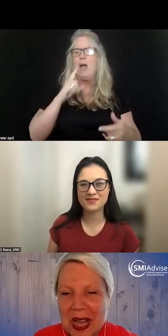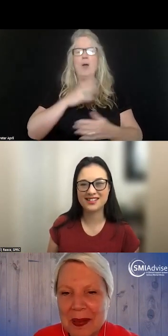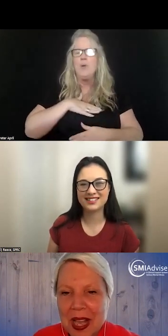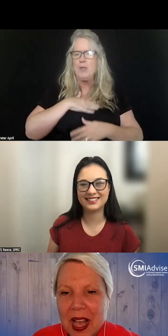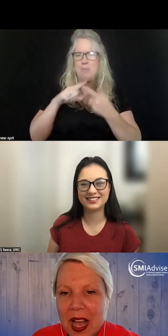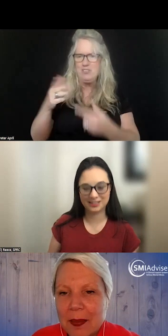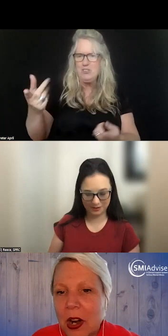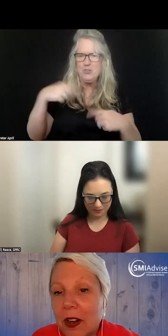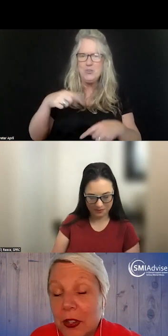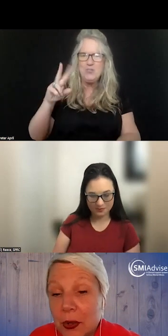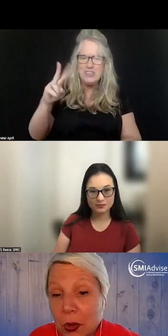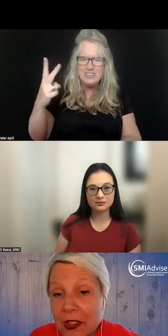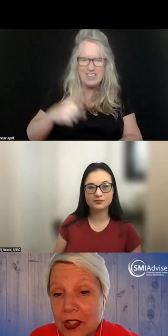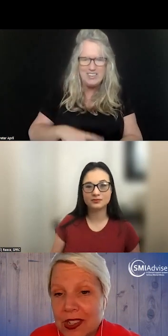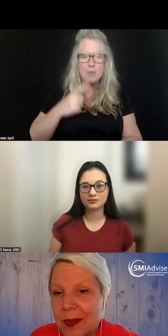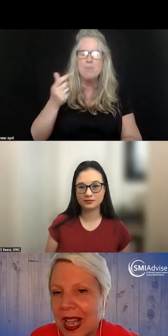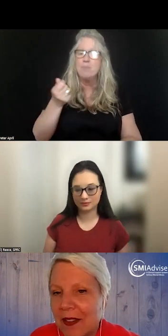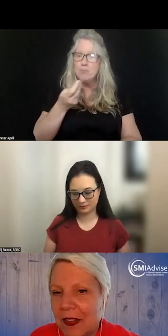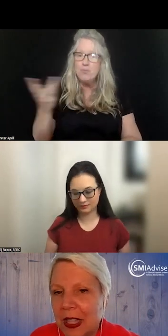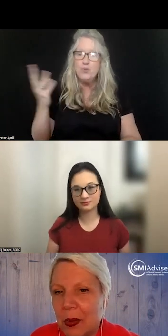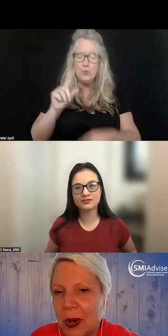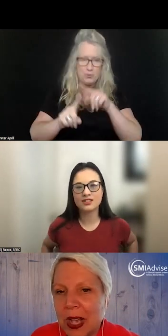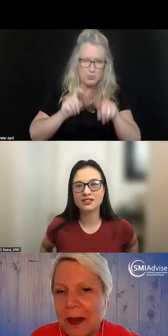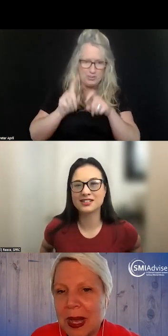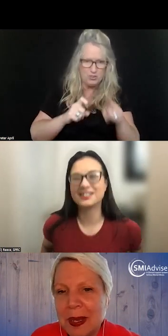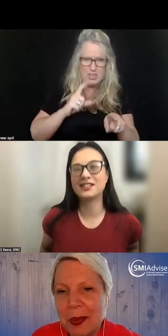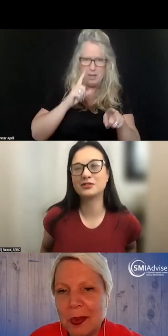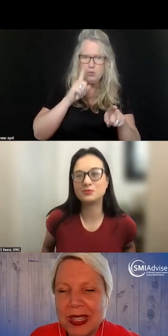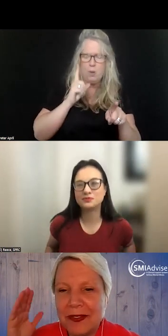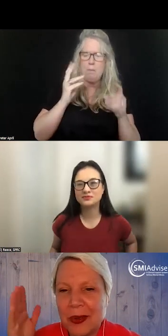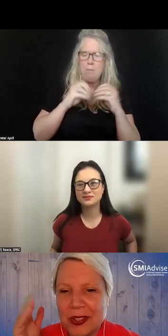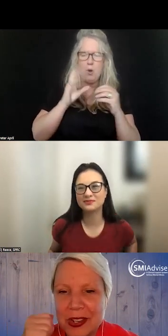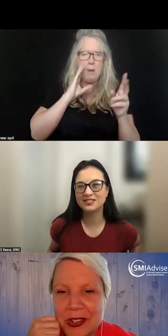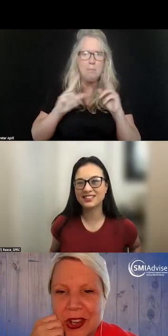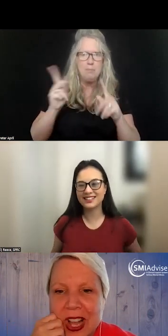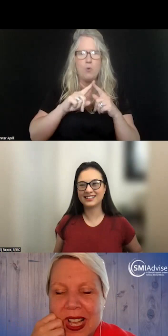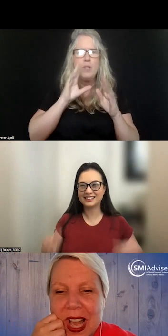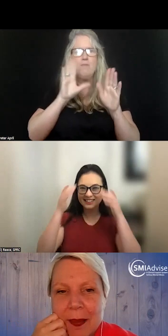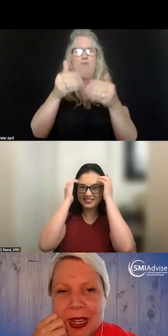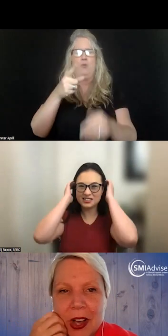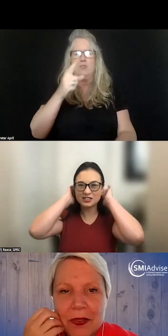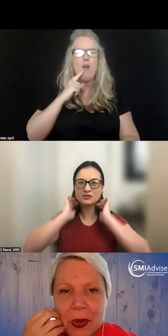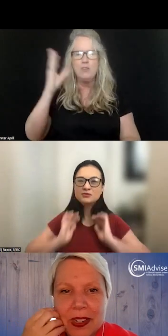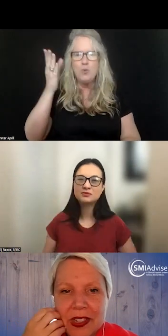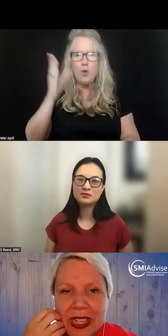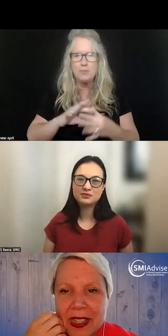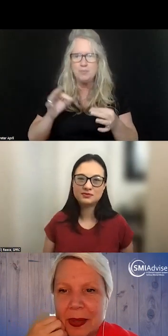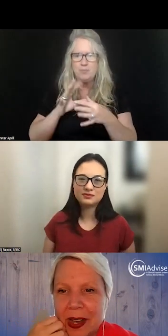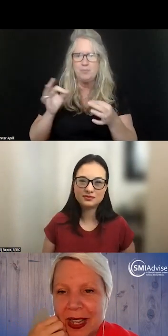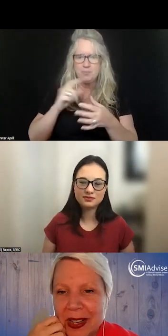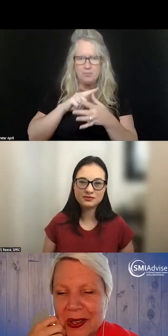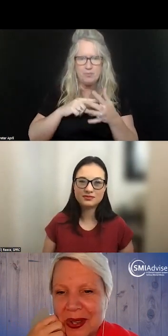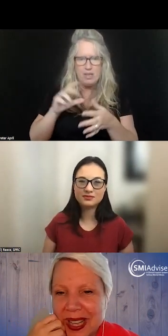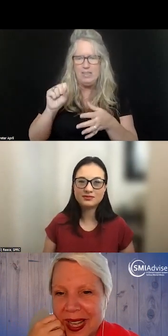second time. There are a few questions in there, but I have a feeling more will come up. People were really focused on your talk. I'm going to call forward Steele